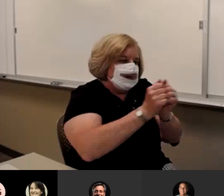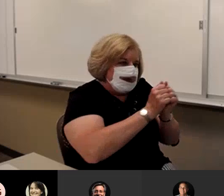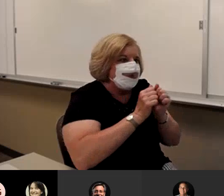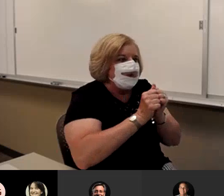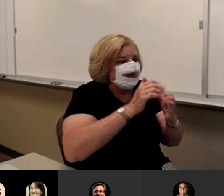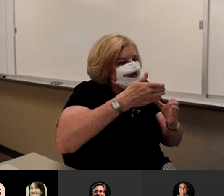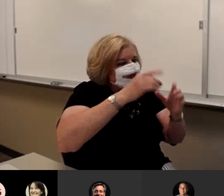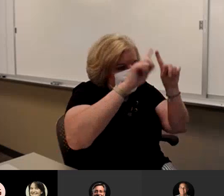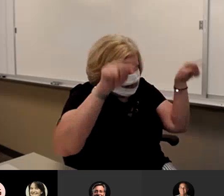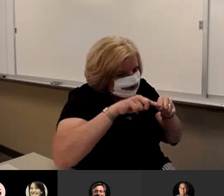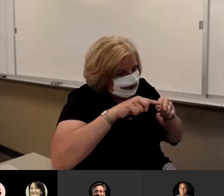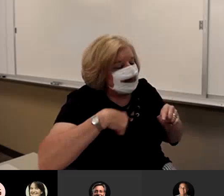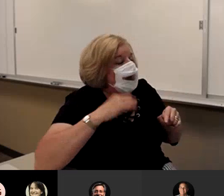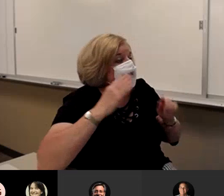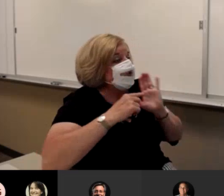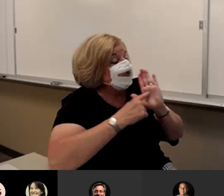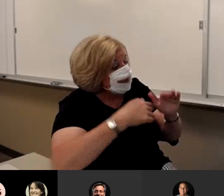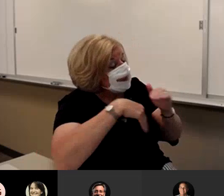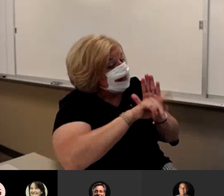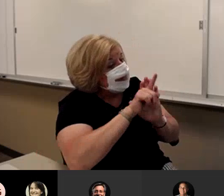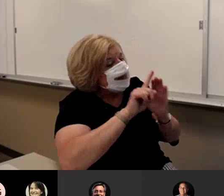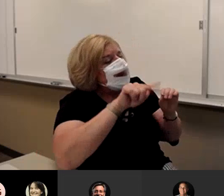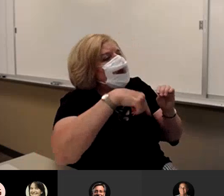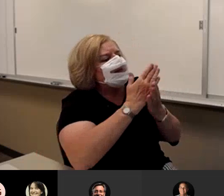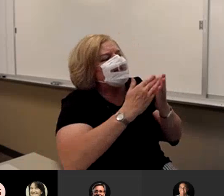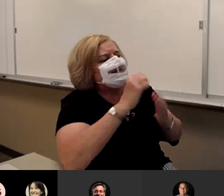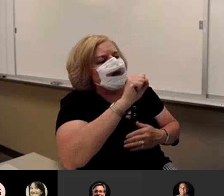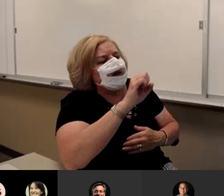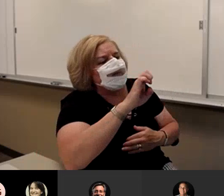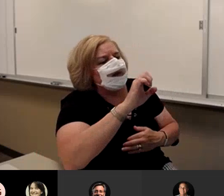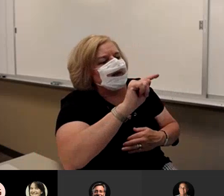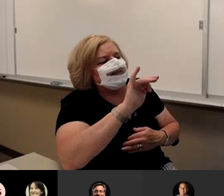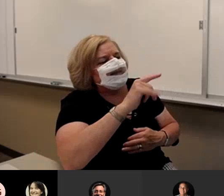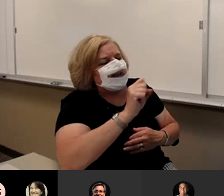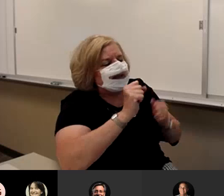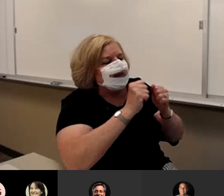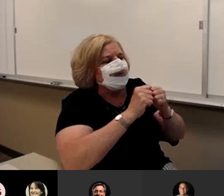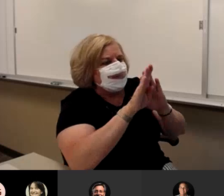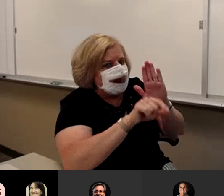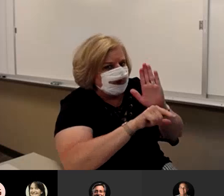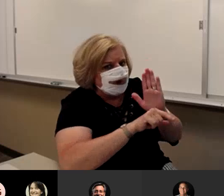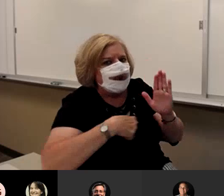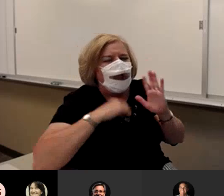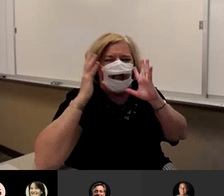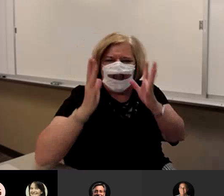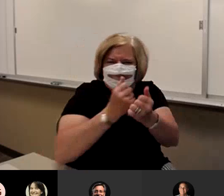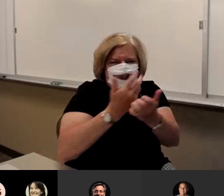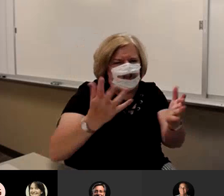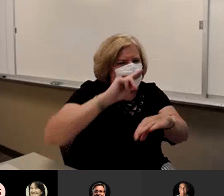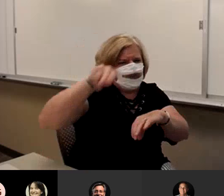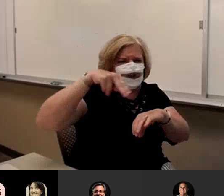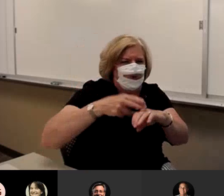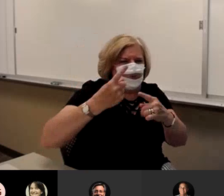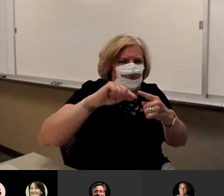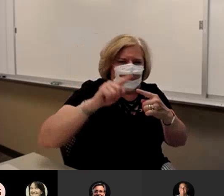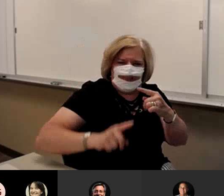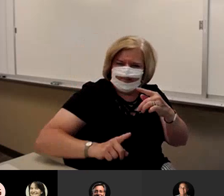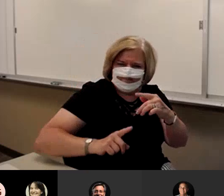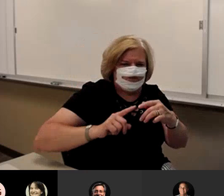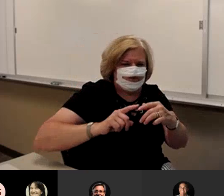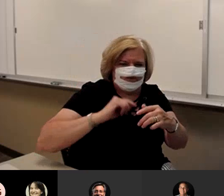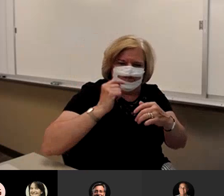I'm going to show you here in a minute about some of the settings on the background. I left everything as normal, so I didn't change any of